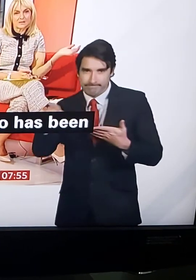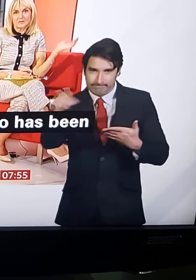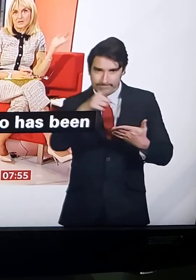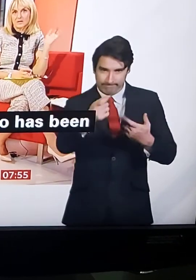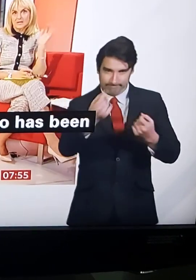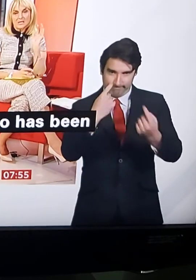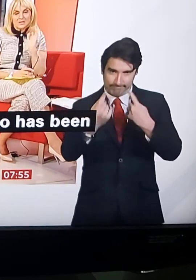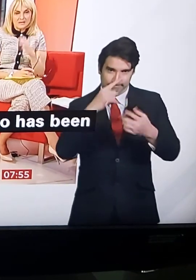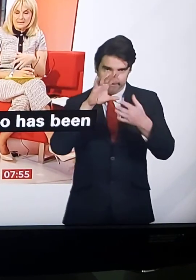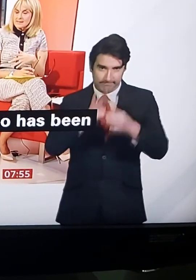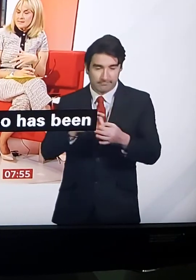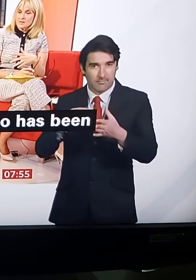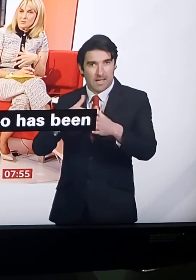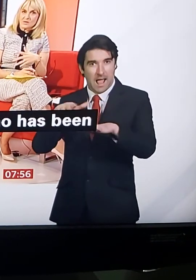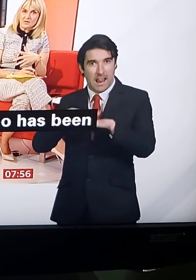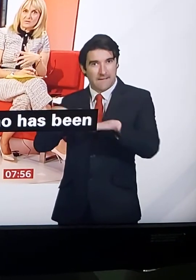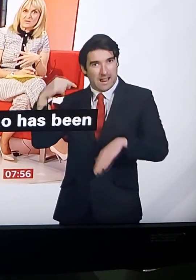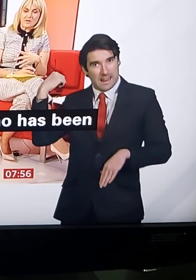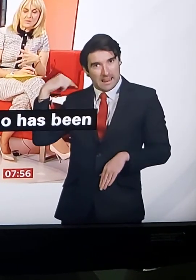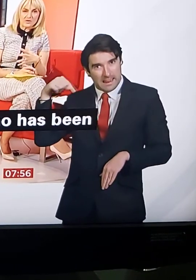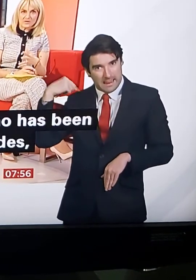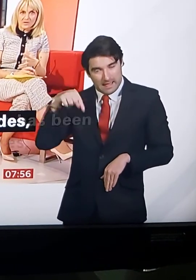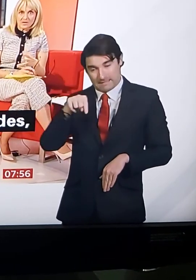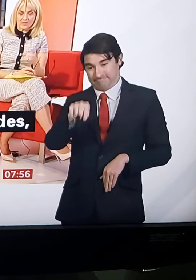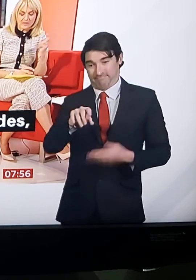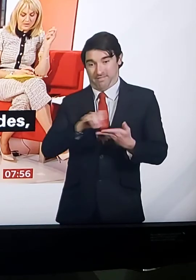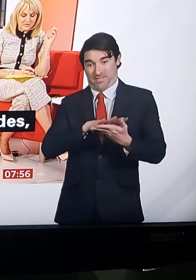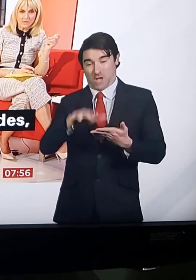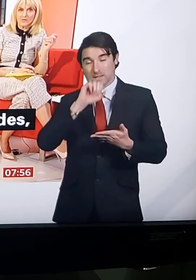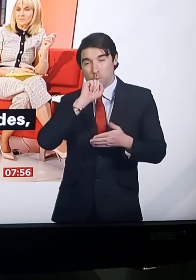grades, results, and we know that GCSE is also this week. So much concern out there. Thank you so much.